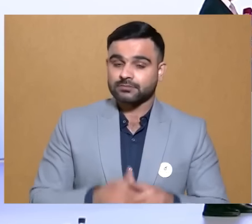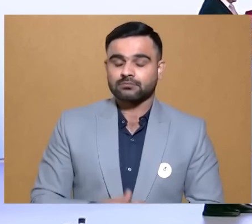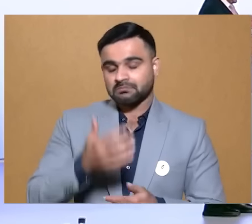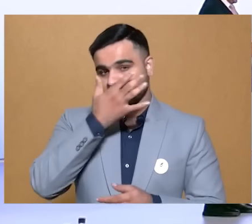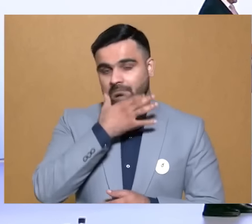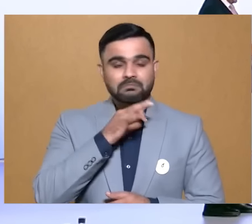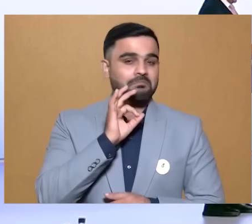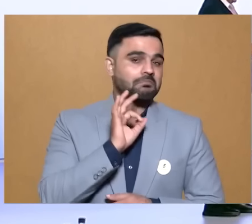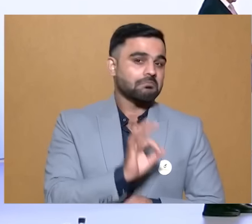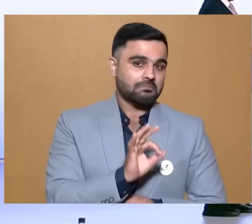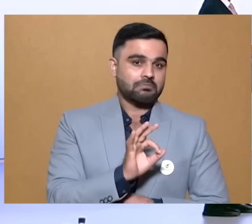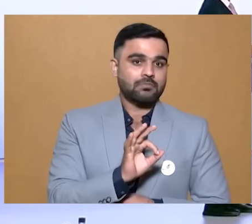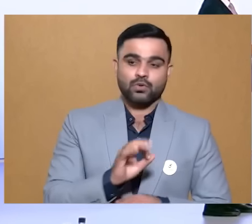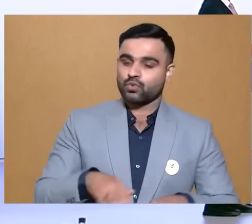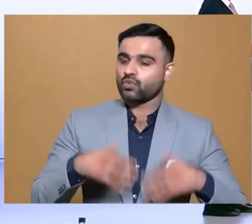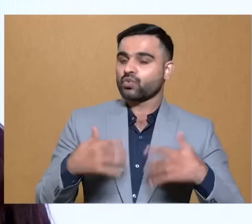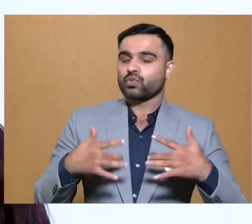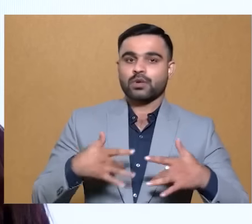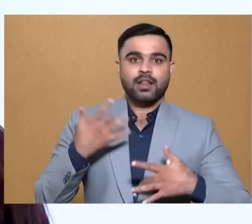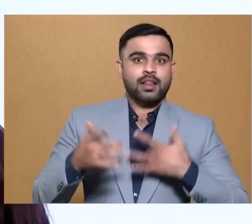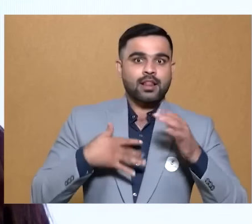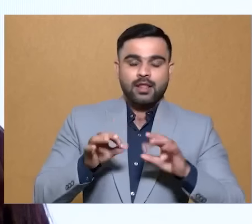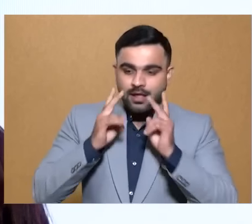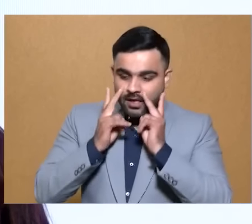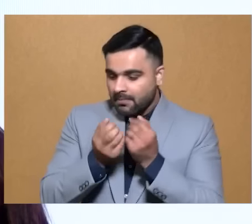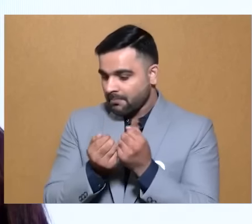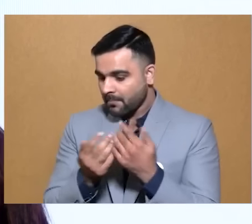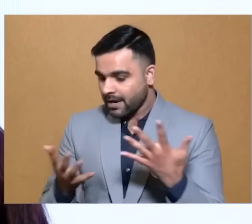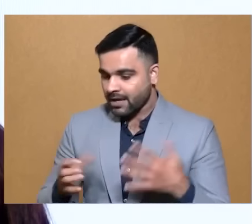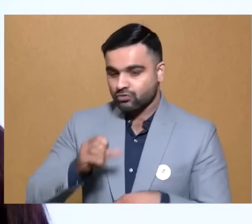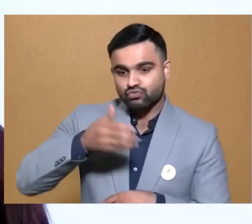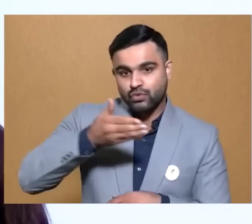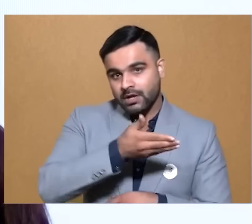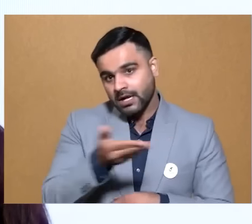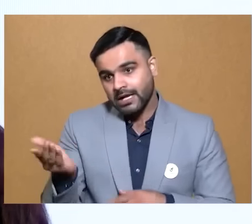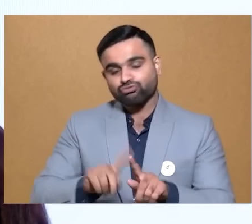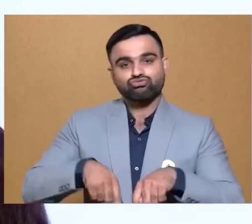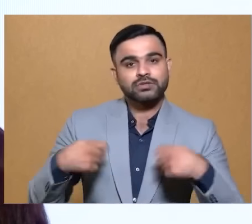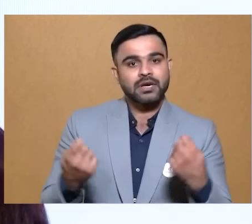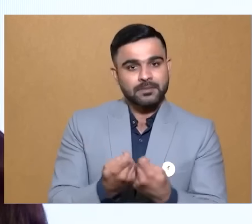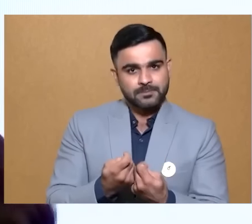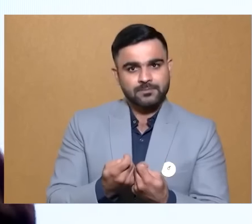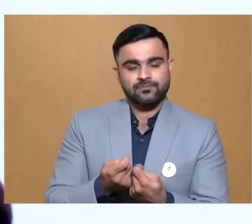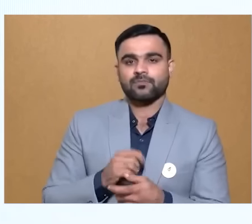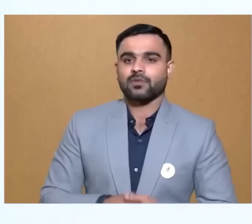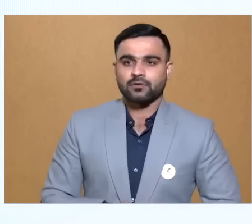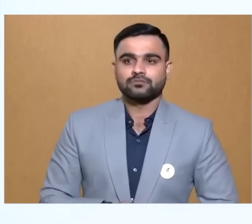lovely, warm feeling that to see the amount of work. So congratulations to the entire team. I think the